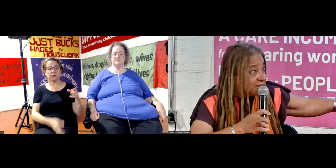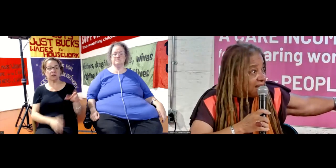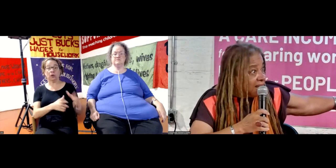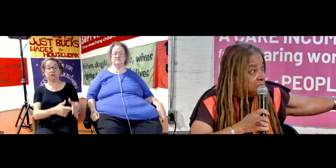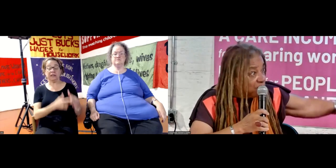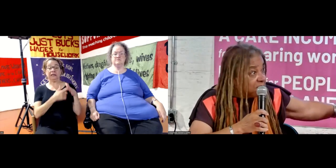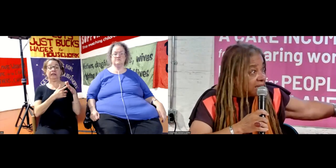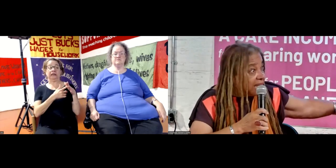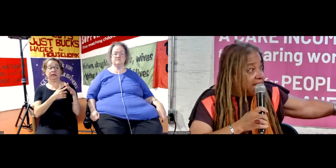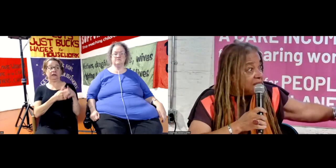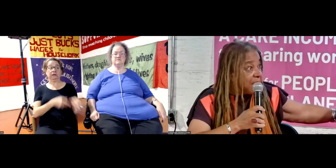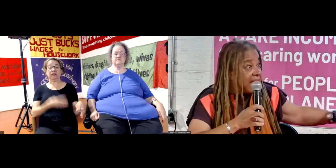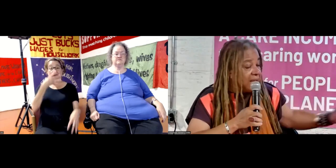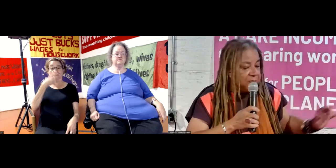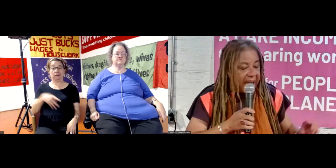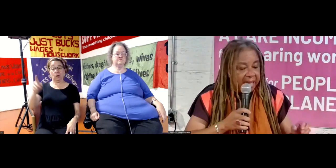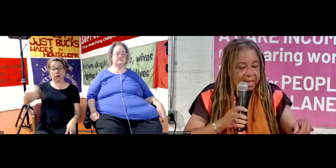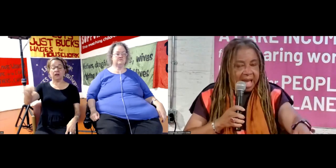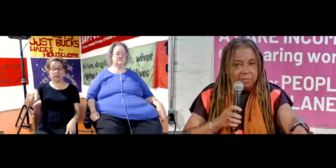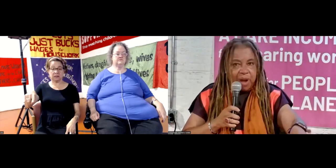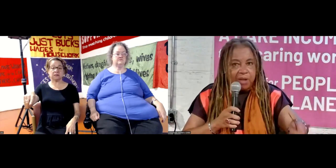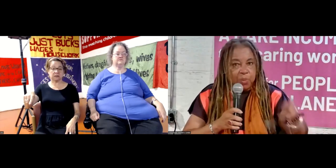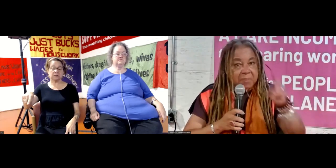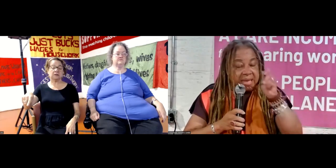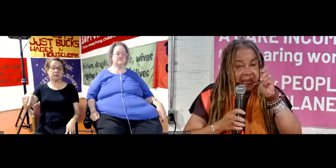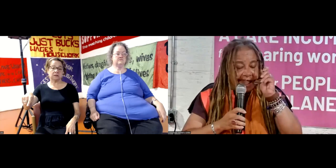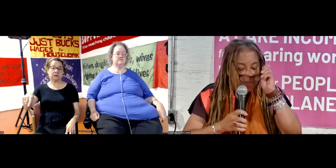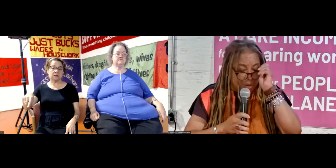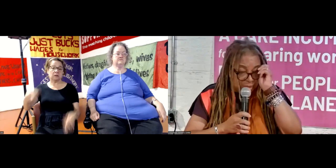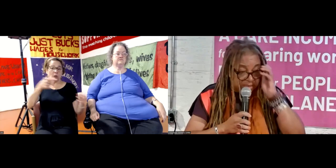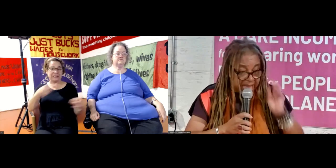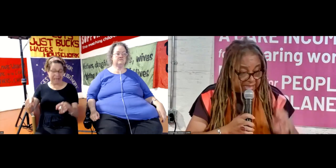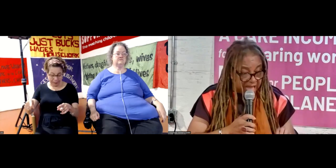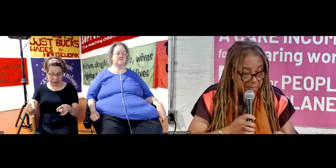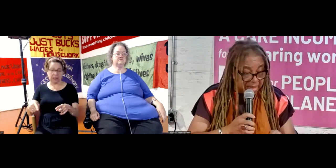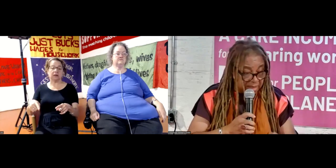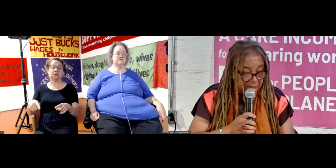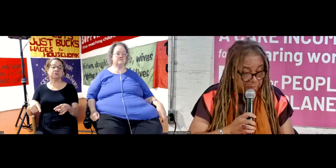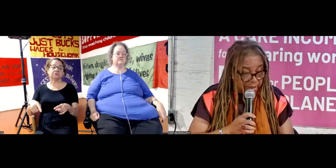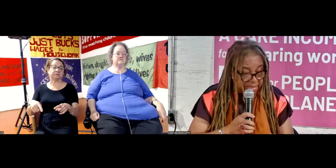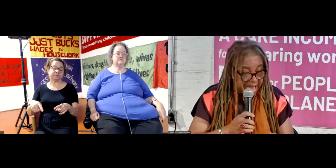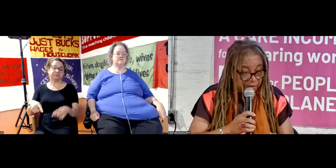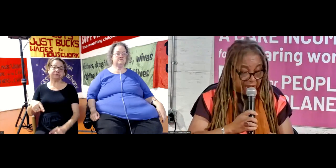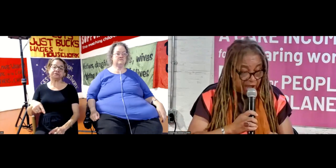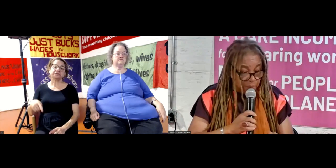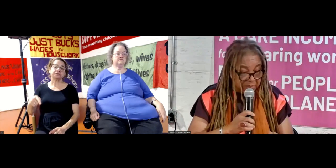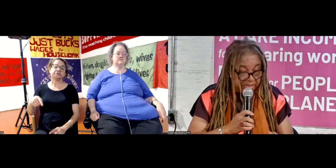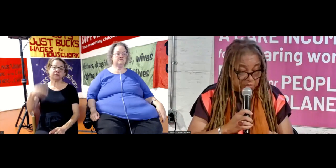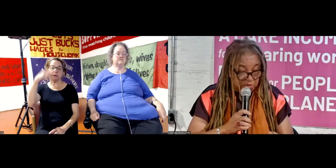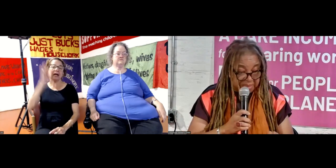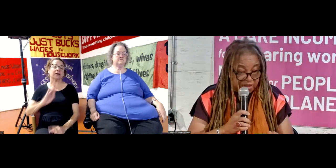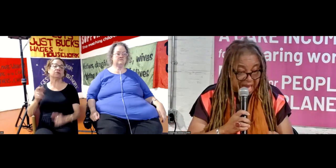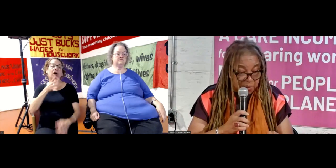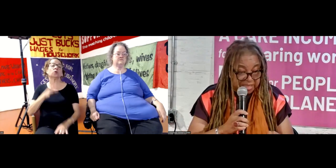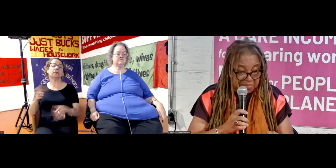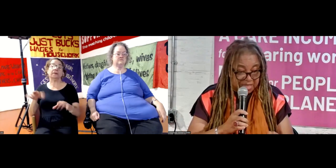this movement led by Black and brown women that was, as Selma points out, a women's